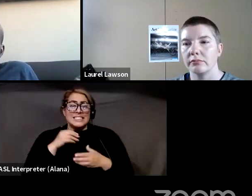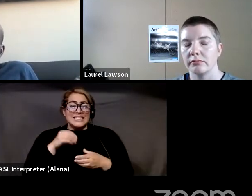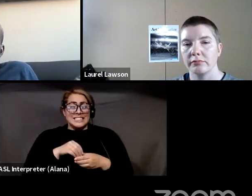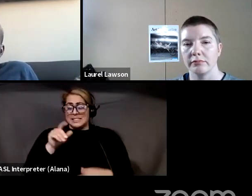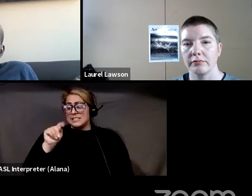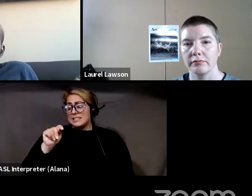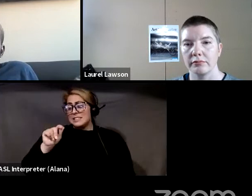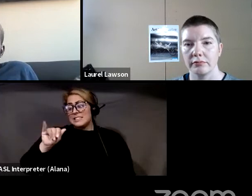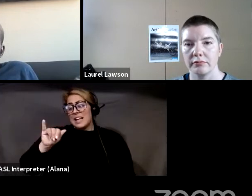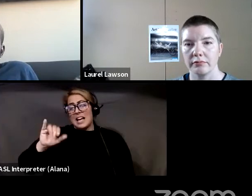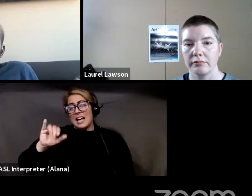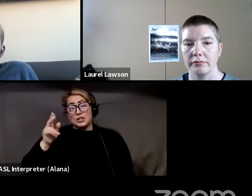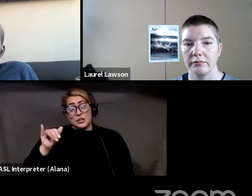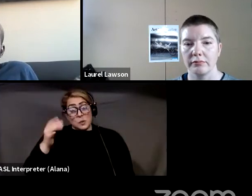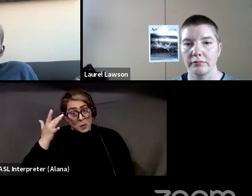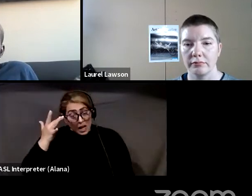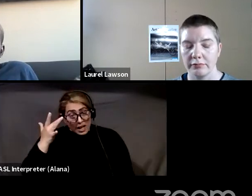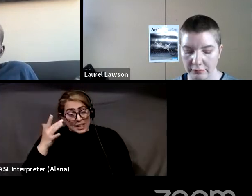gentle and also